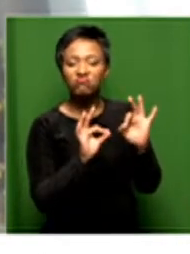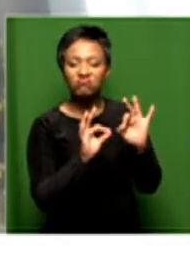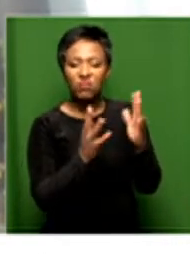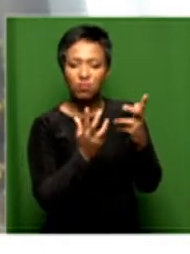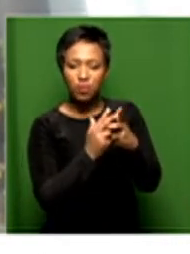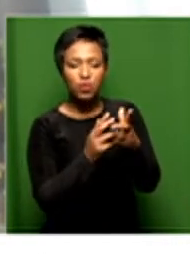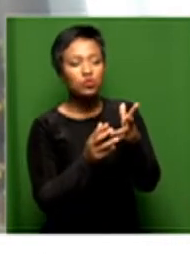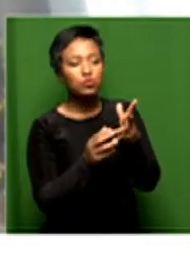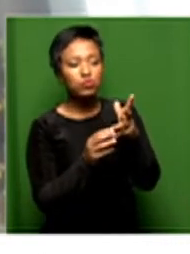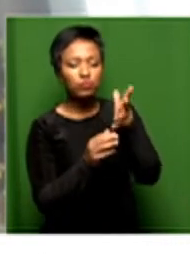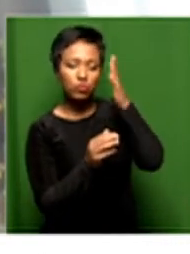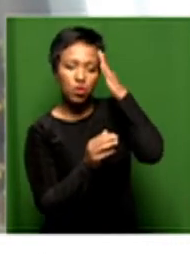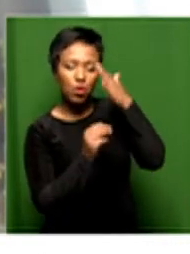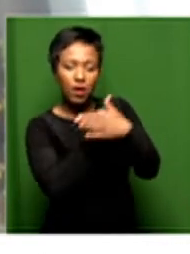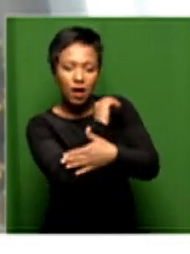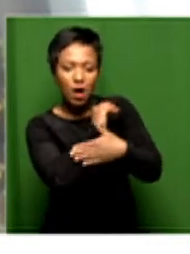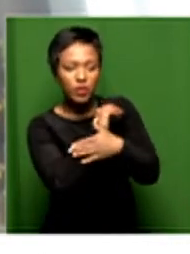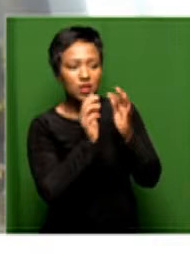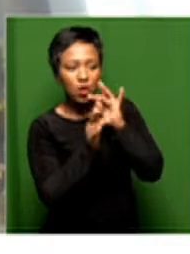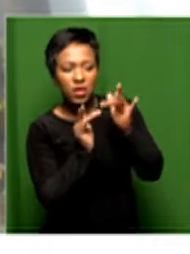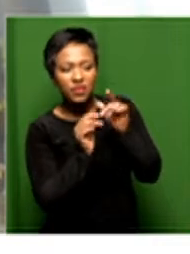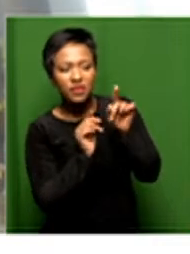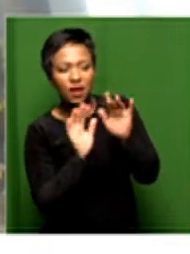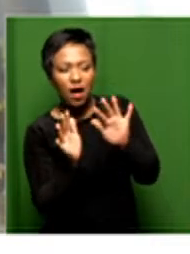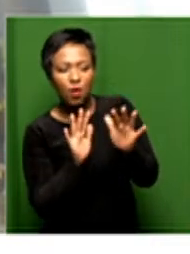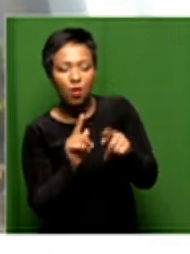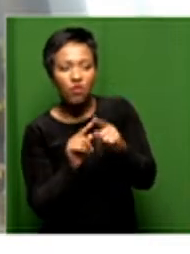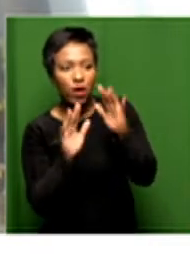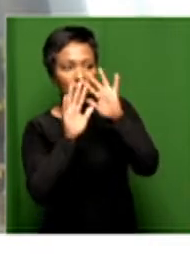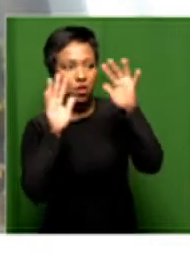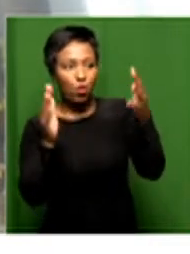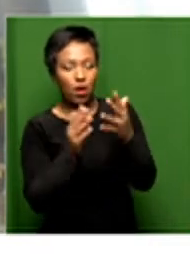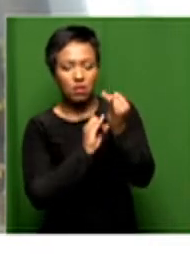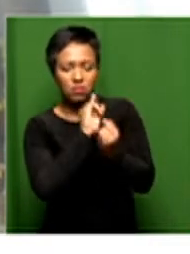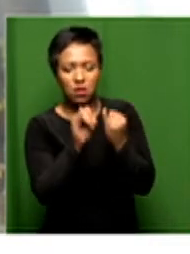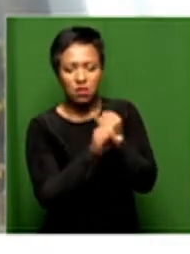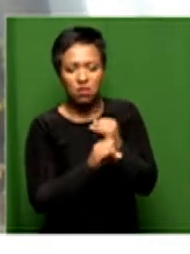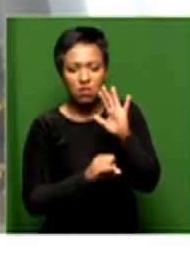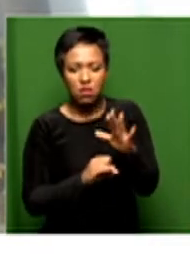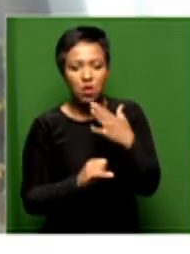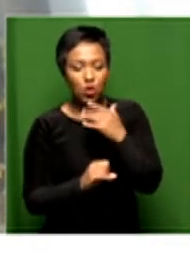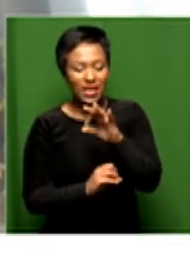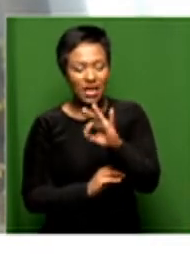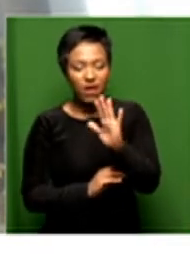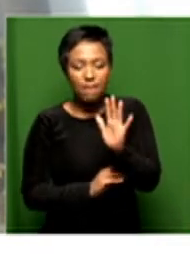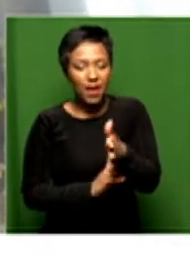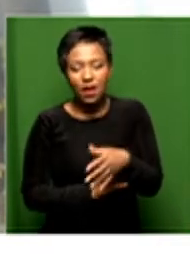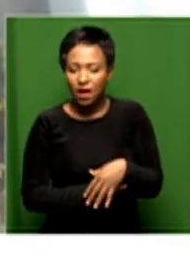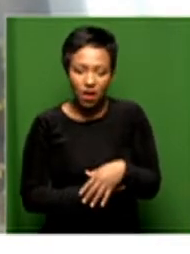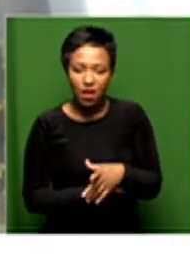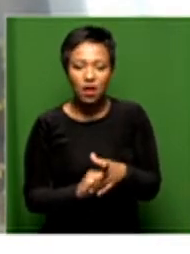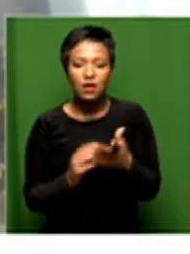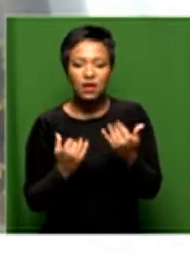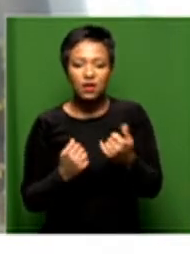extract insight based on current status of connectivity almost all over the world, not just in these 35 countries. And that is the kind